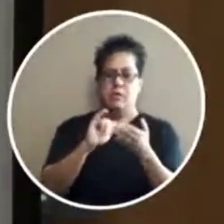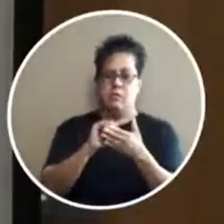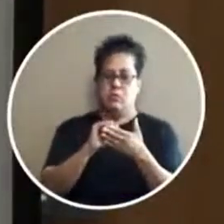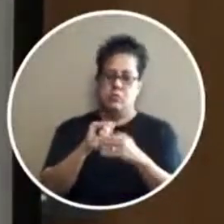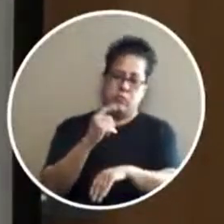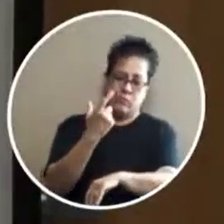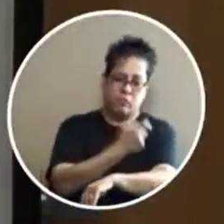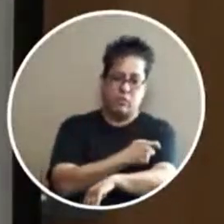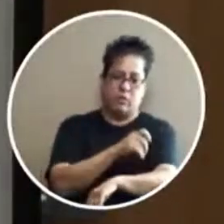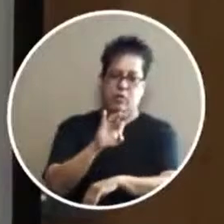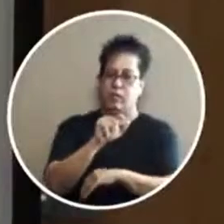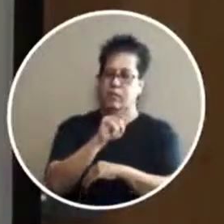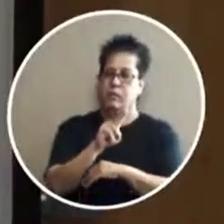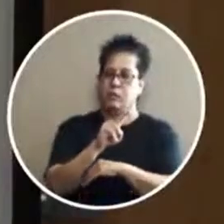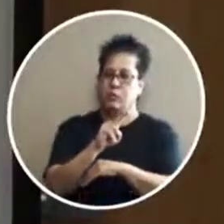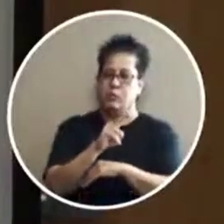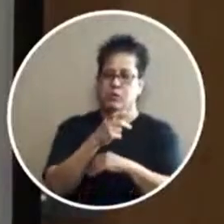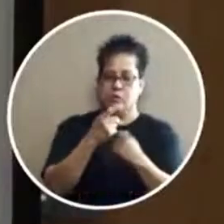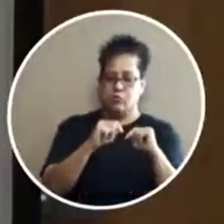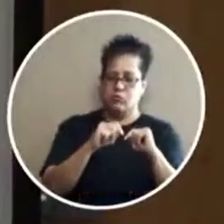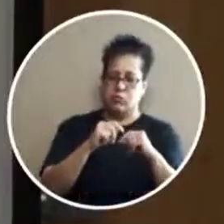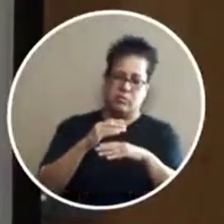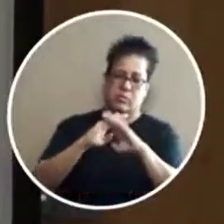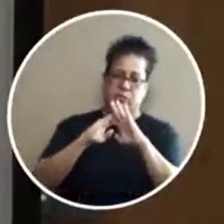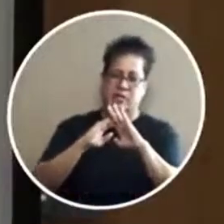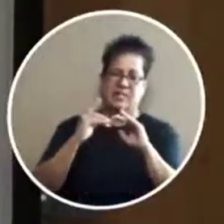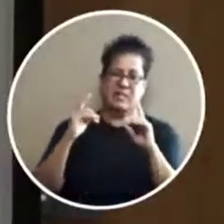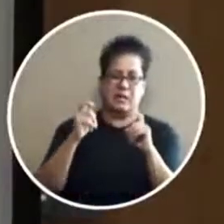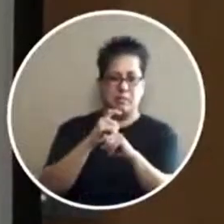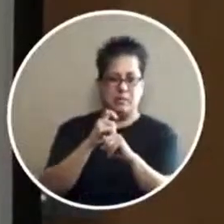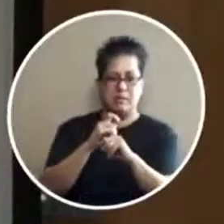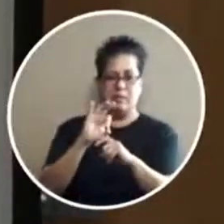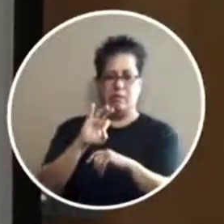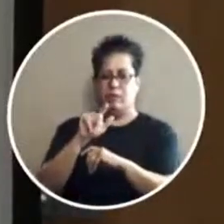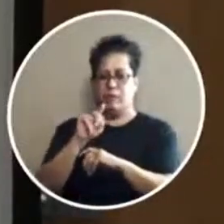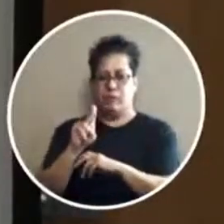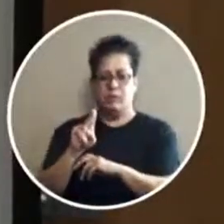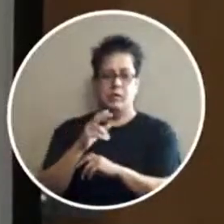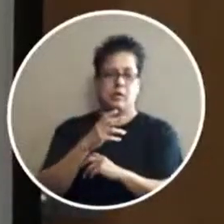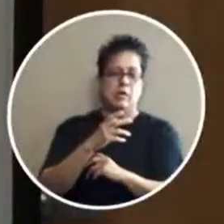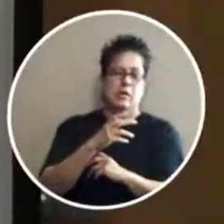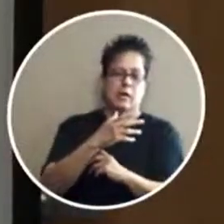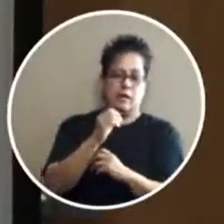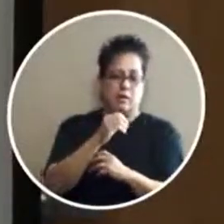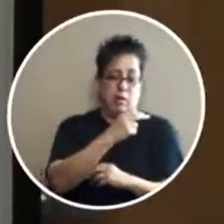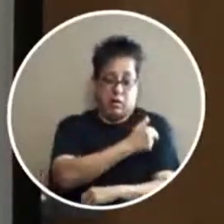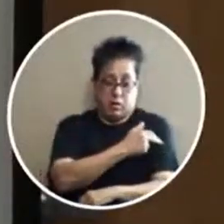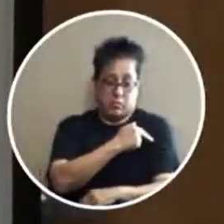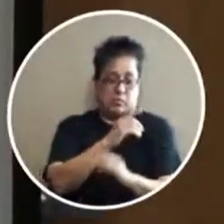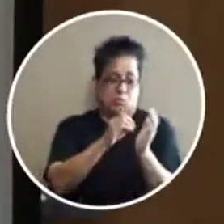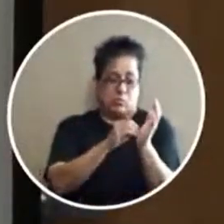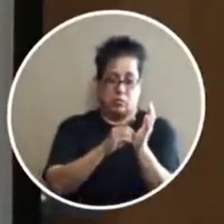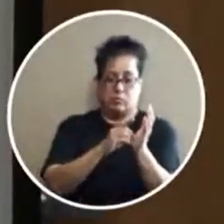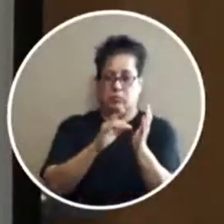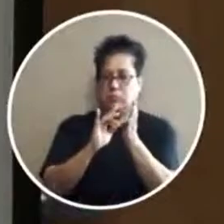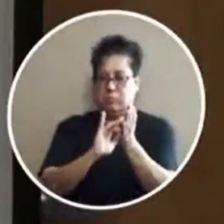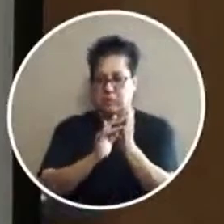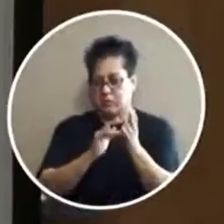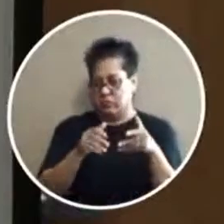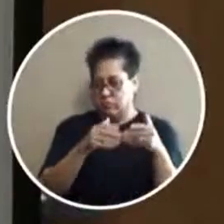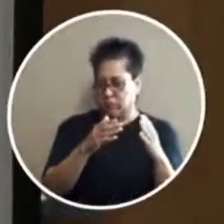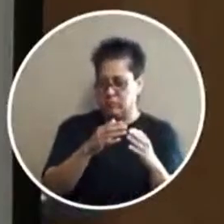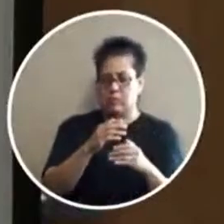flu shots and prevent the complications from influenza. Hospitals and physicians or medical providers